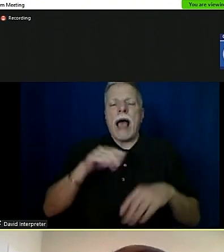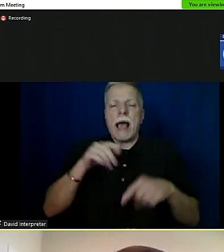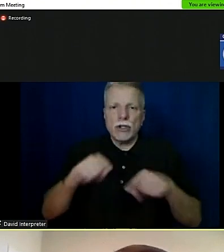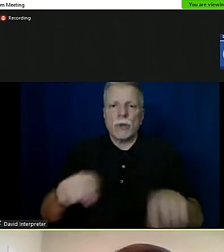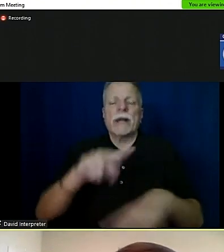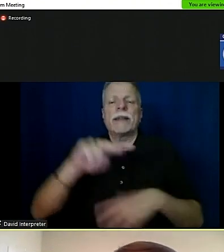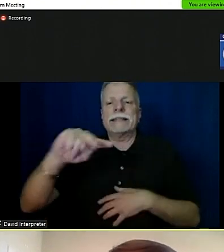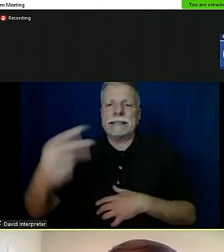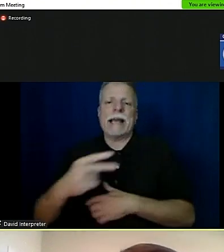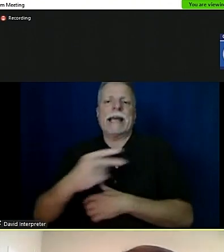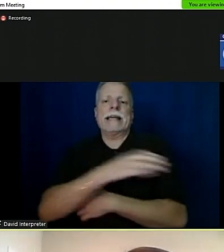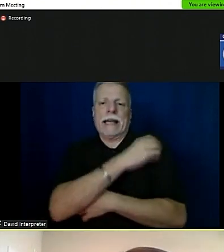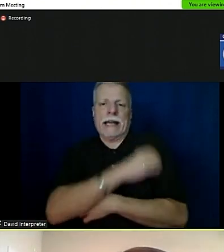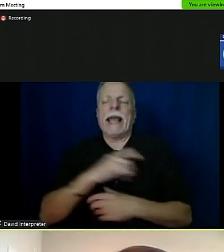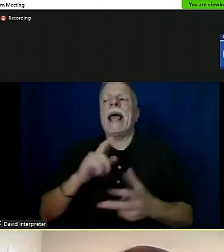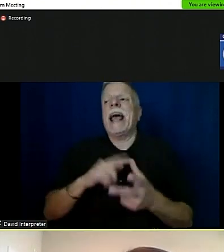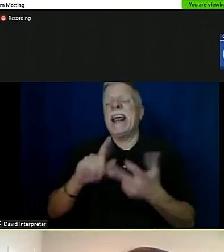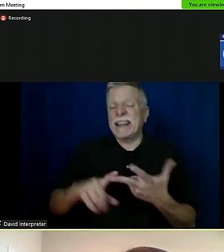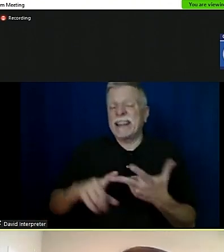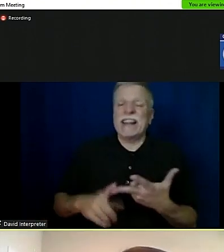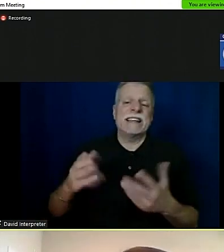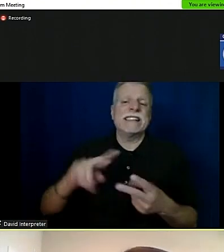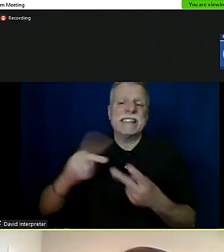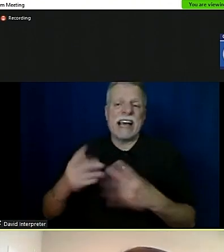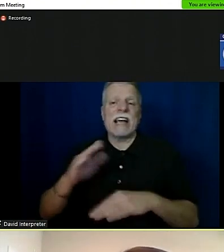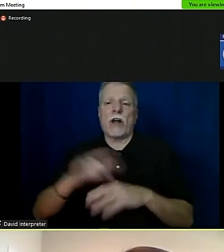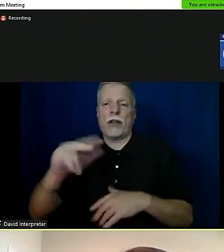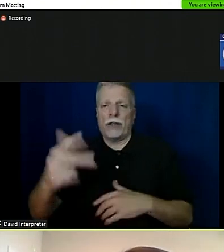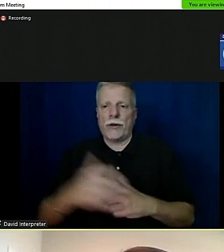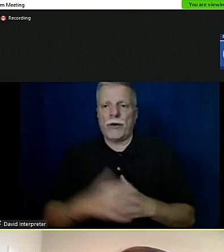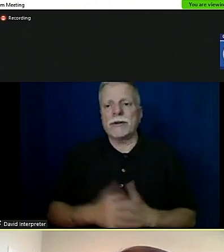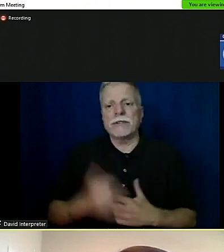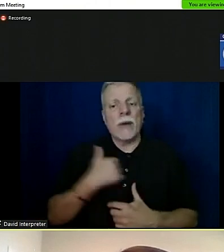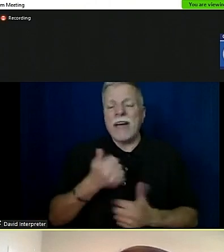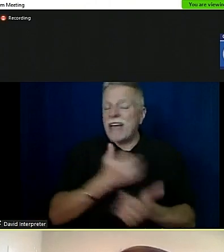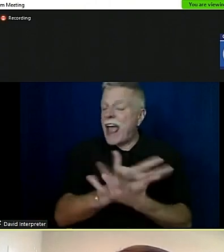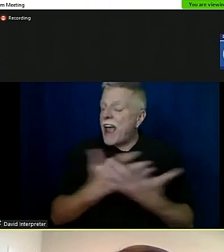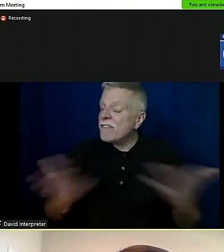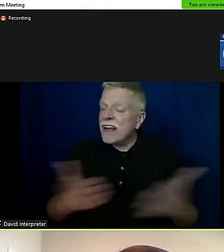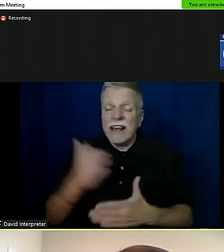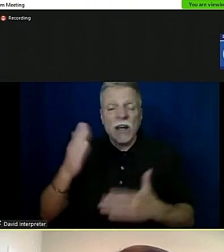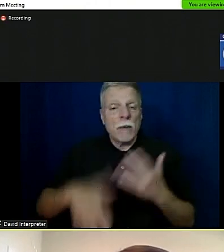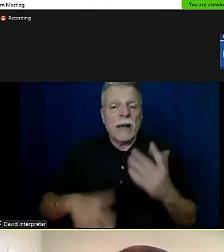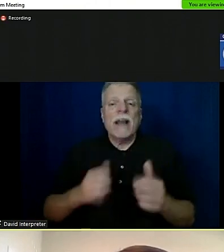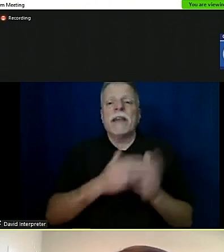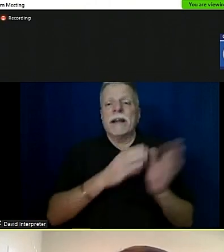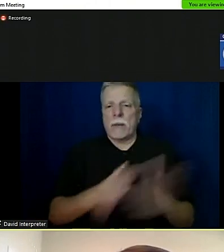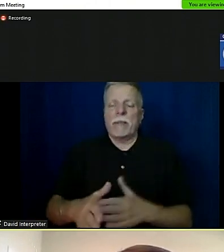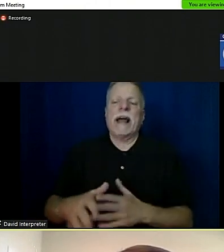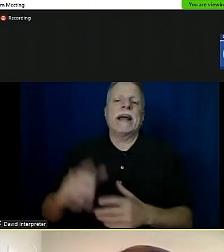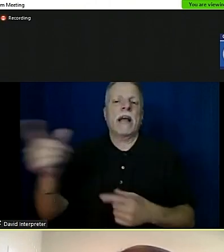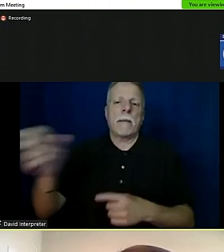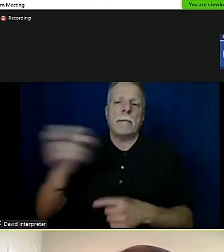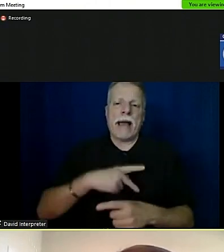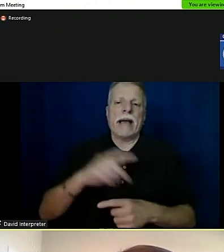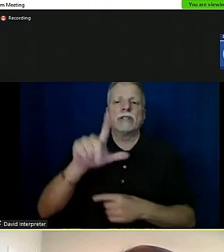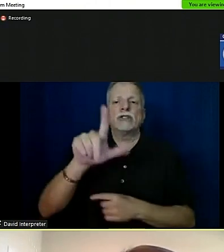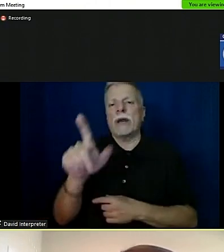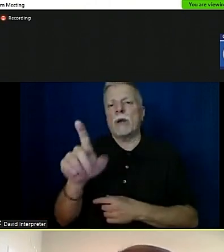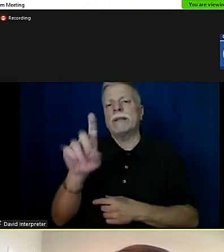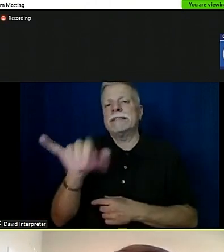third clinic. So they have everything scheduled. There's a plan for them to be back 21 days later to do second dose for